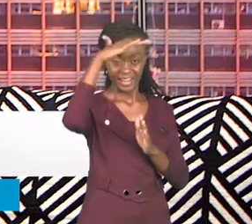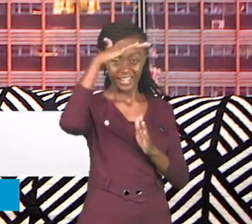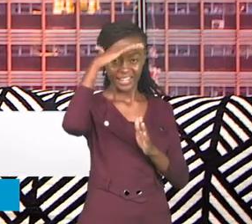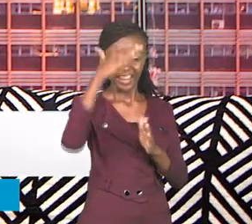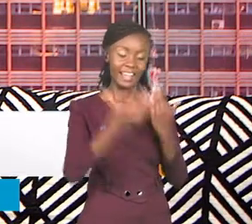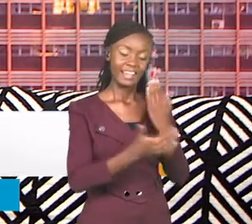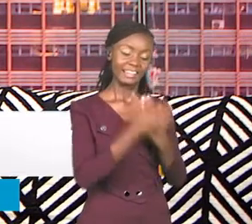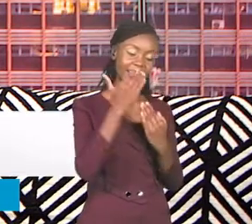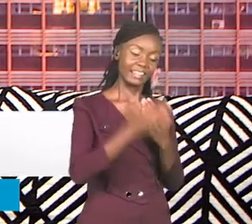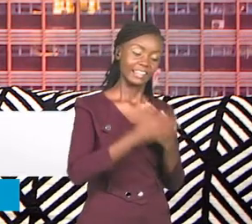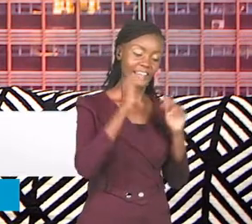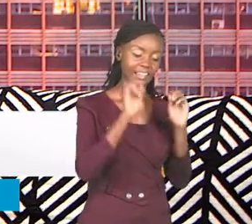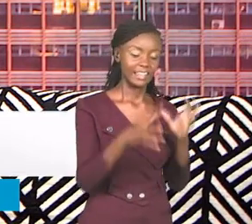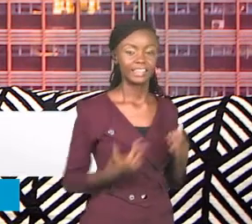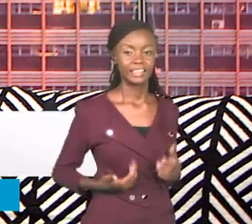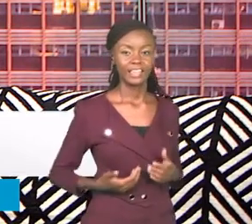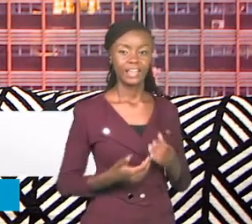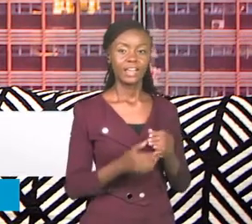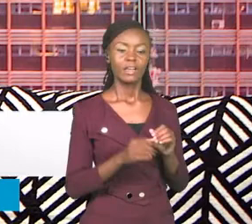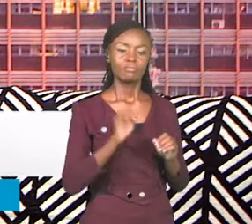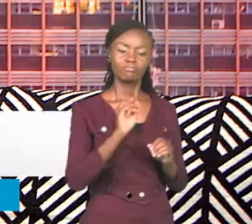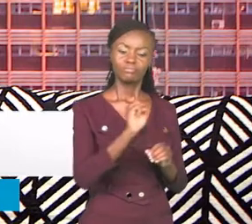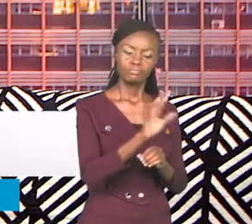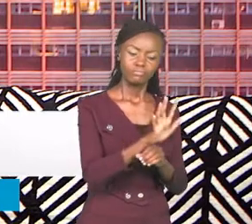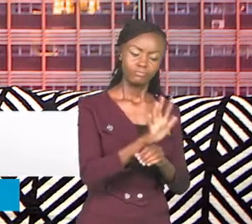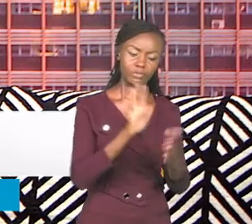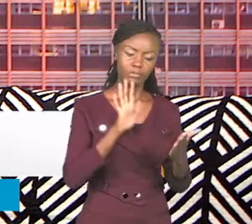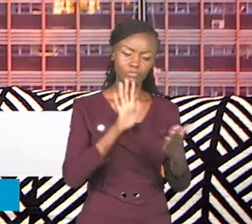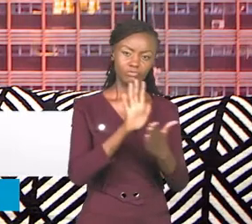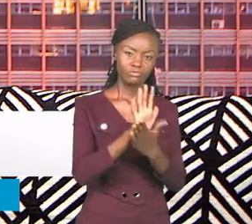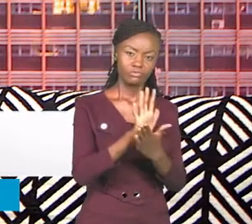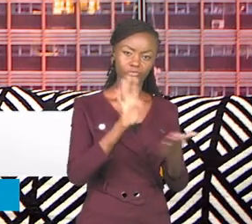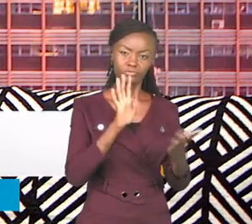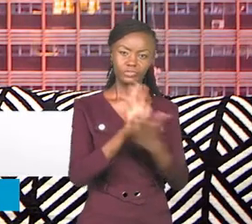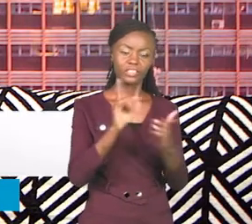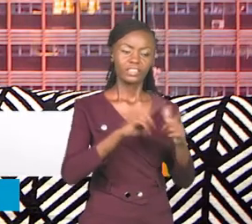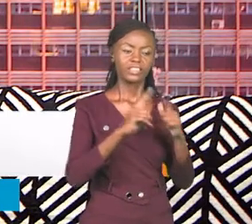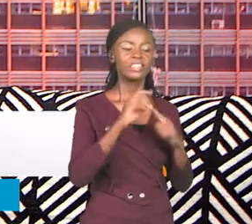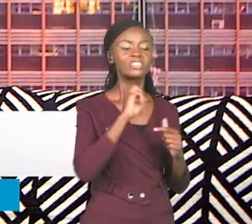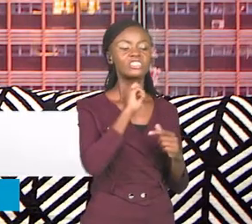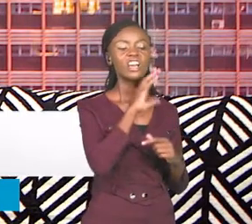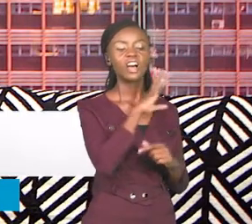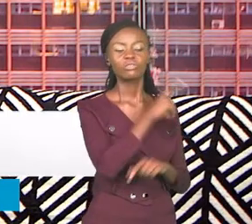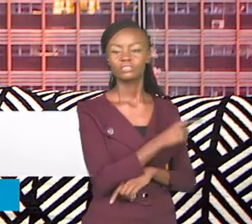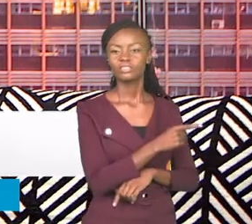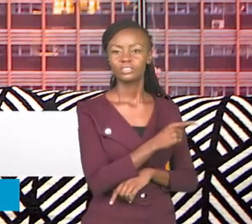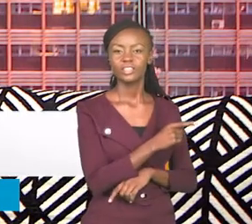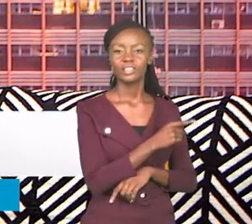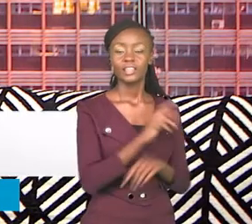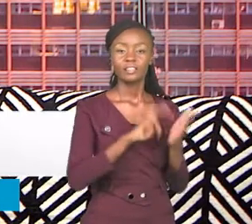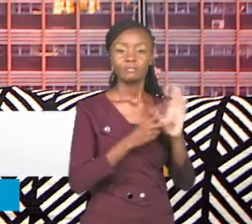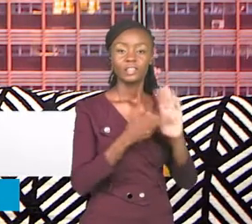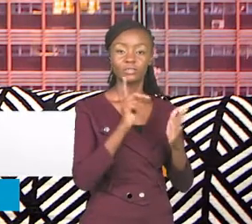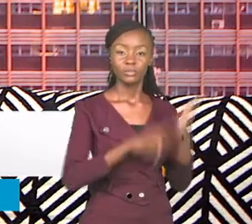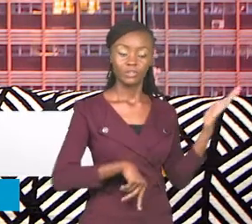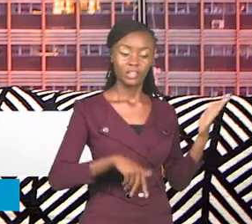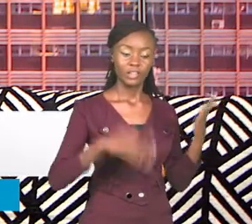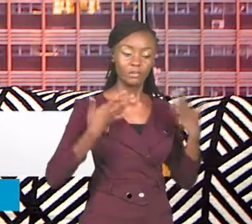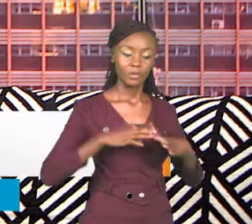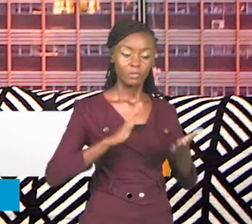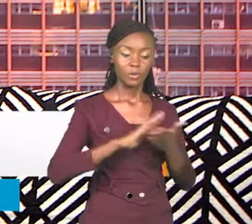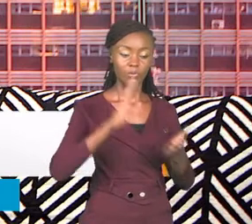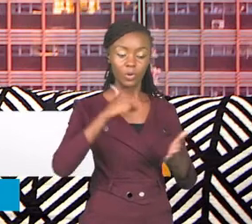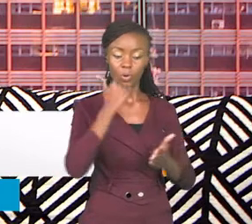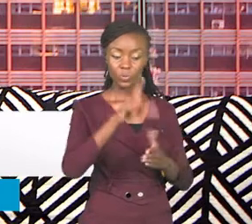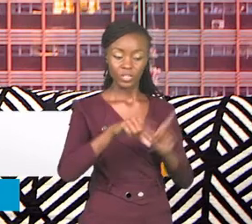care. In fact, you hoot at them, they'll be shouting at you. You know, majority of the cases that we have picked on some of